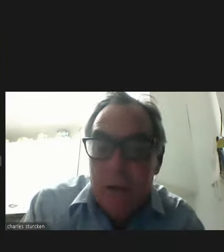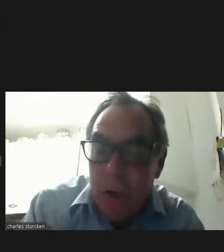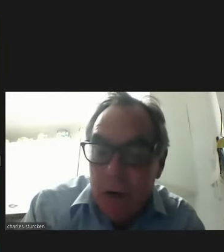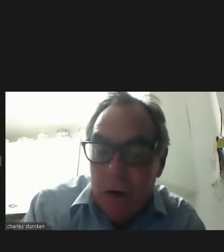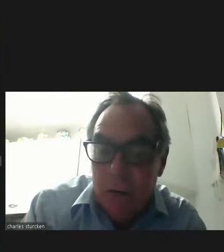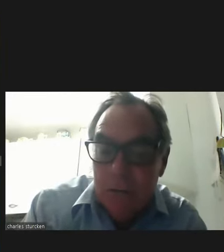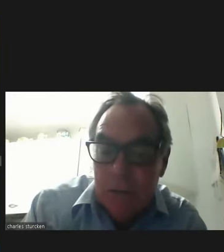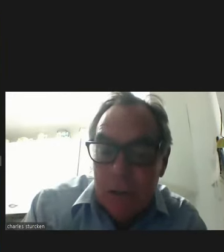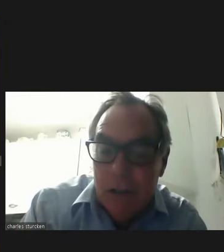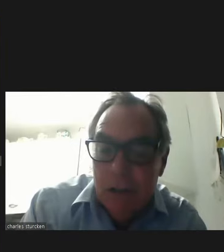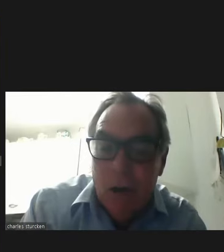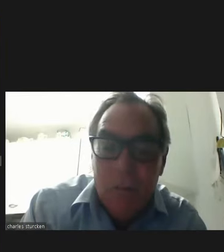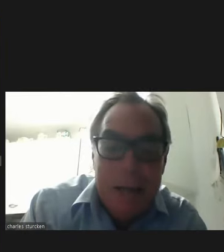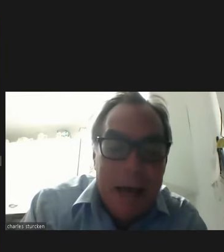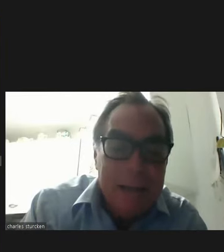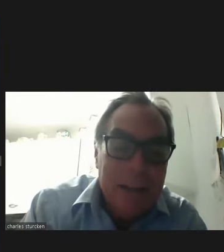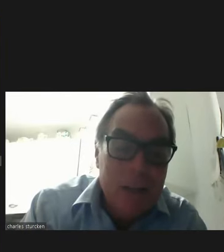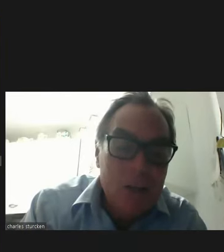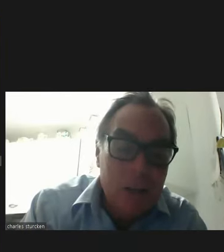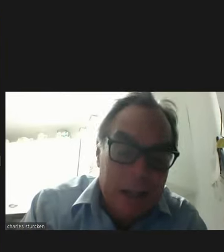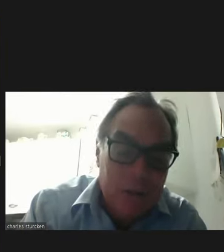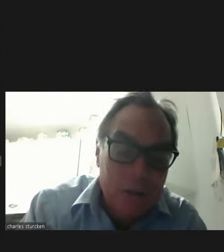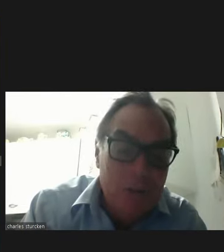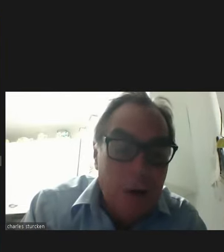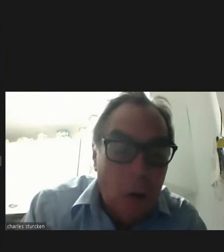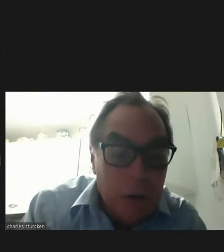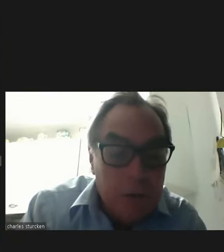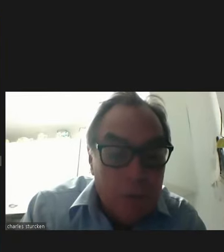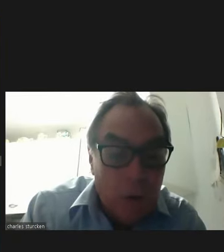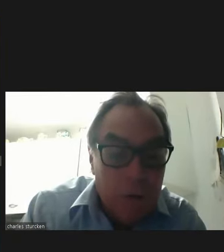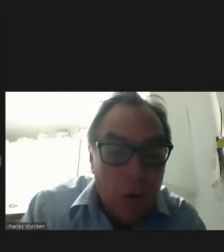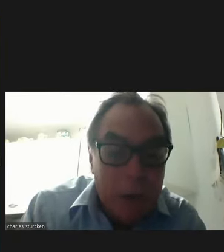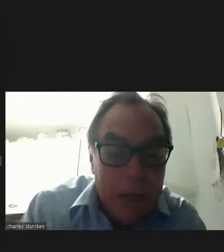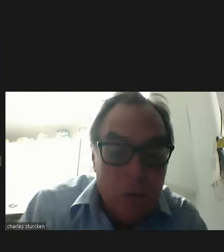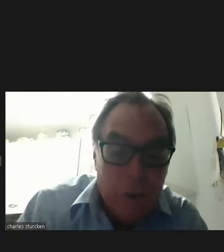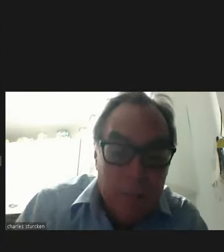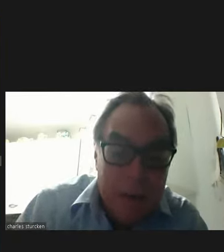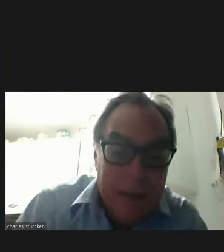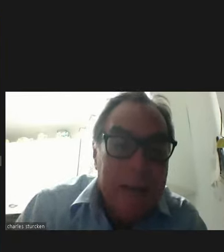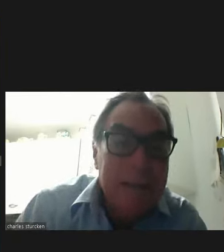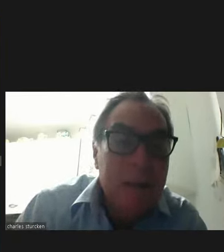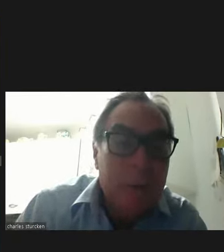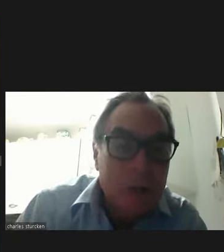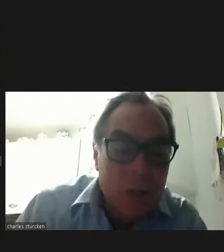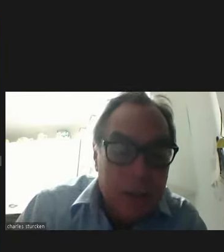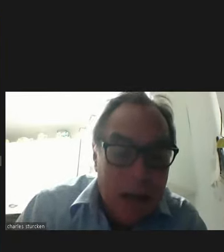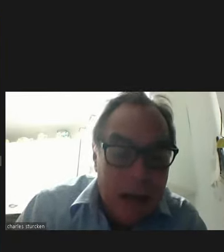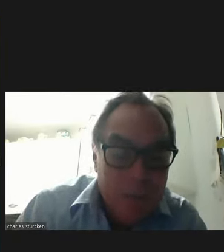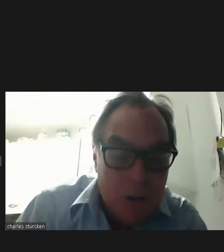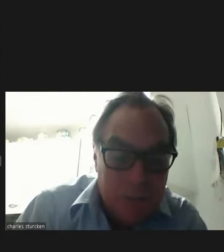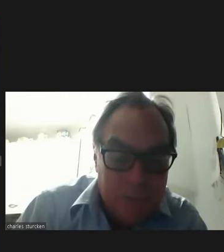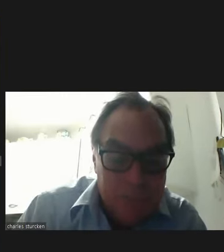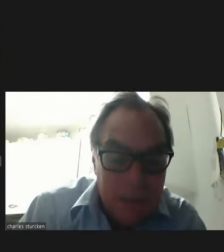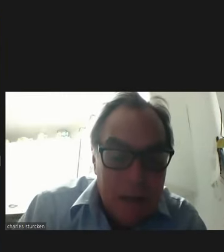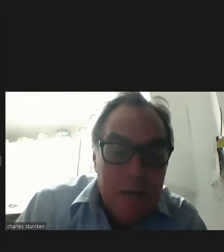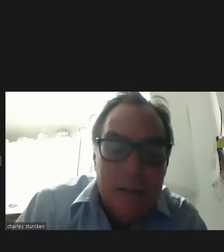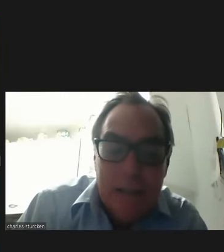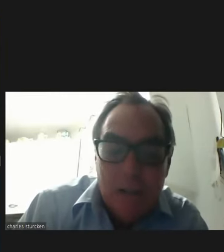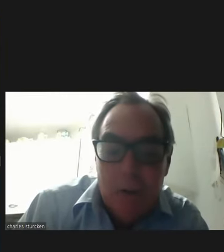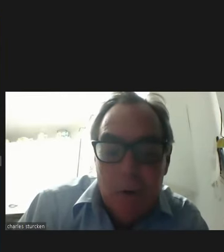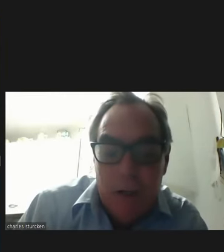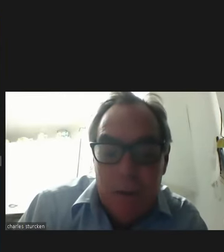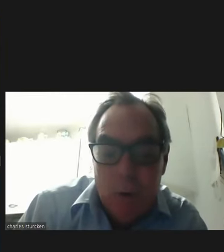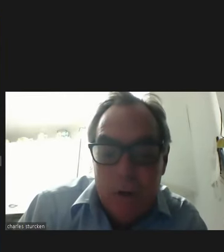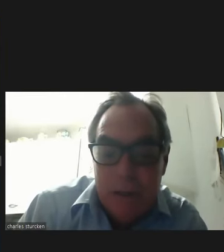around their borough. All Manhattan legislators voted for the Queens rebate in the budget adoption. The